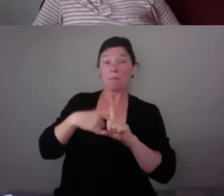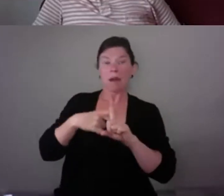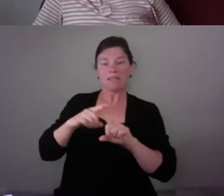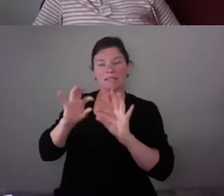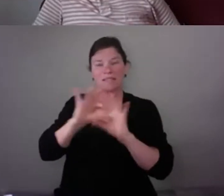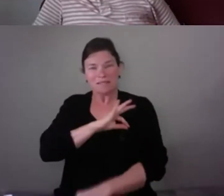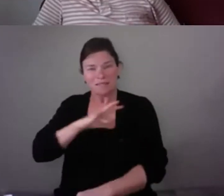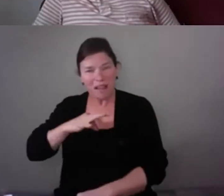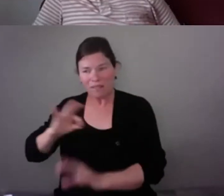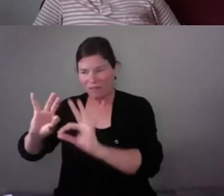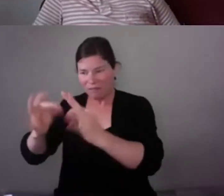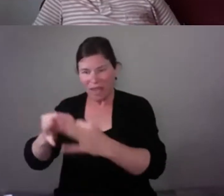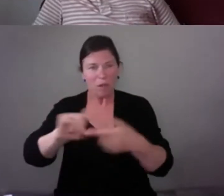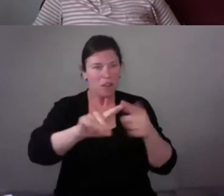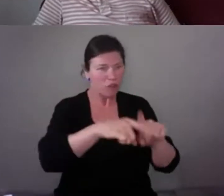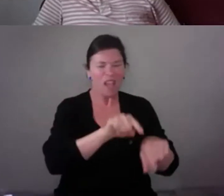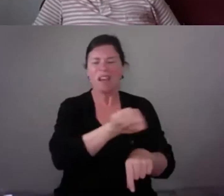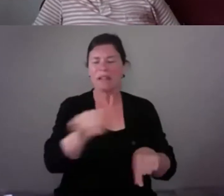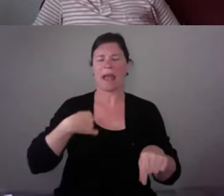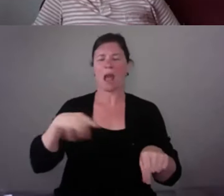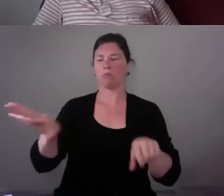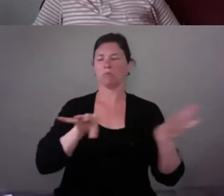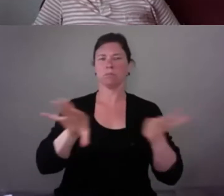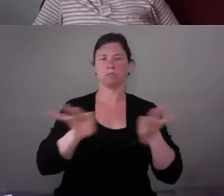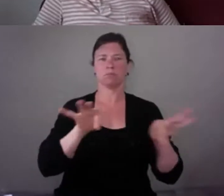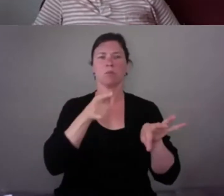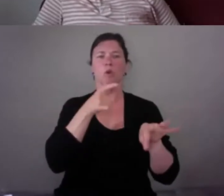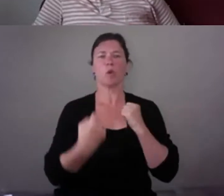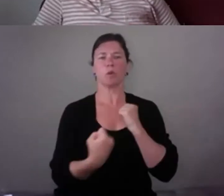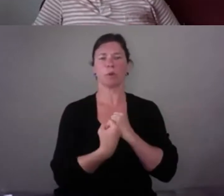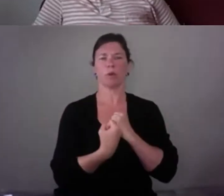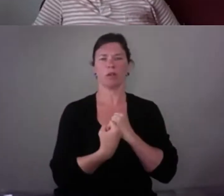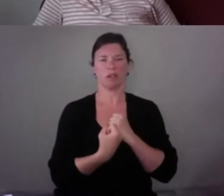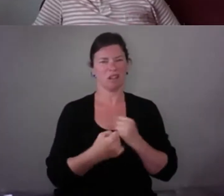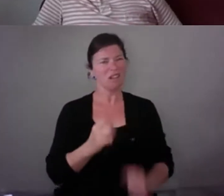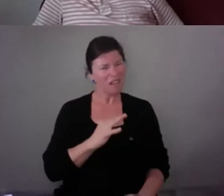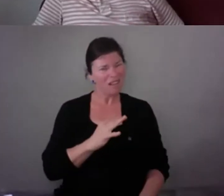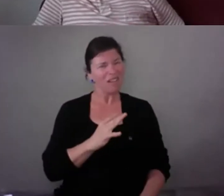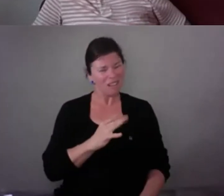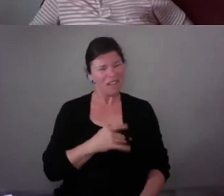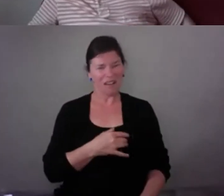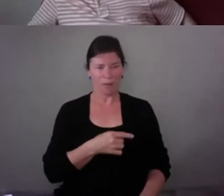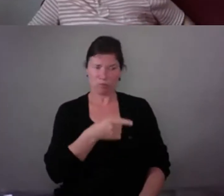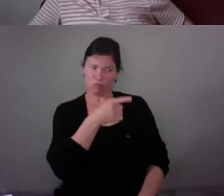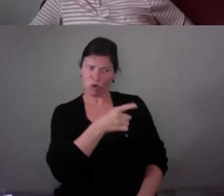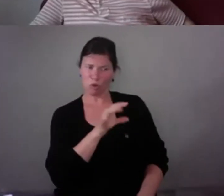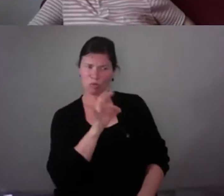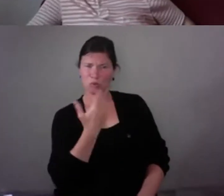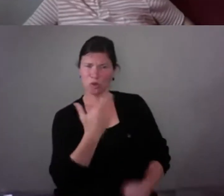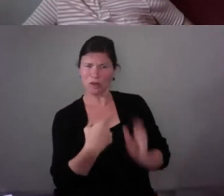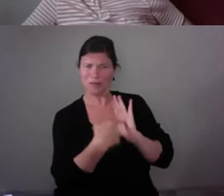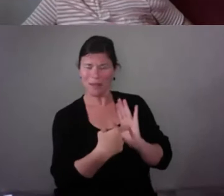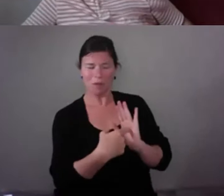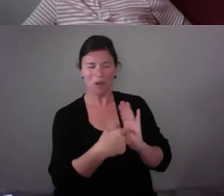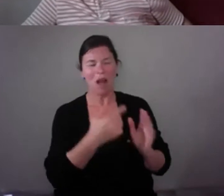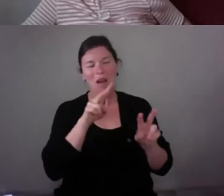friends to support them. And I think you're a really good example of that. And I look forward to